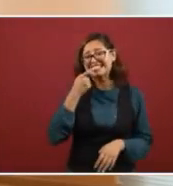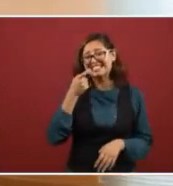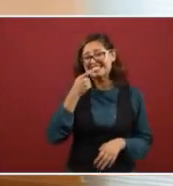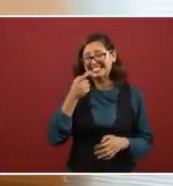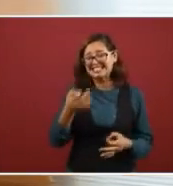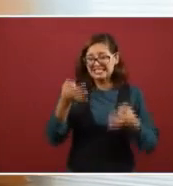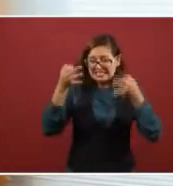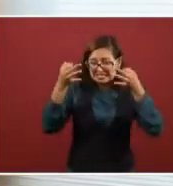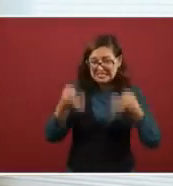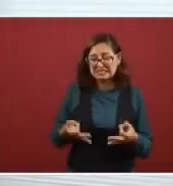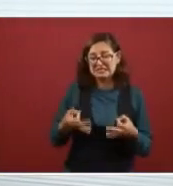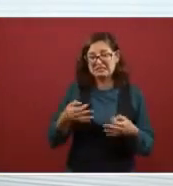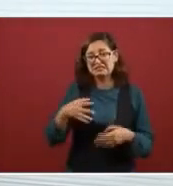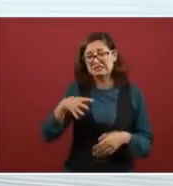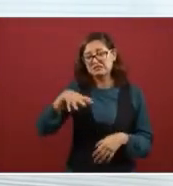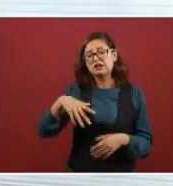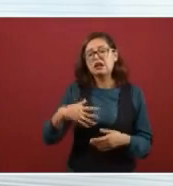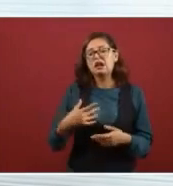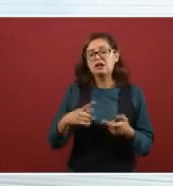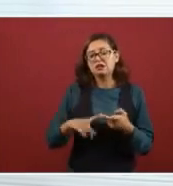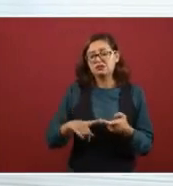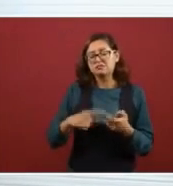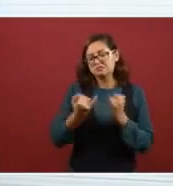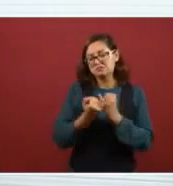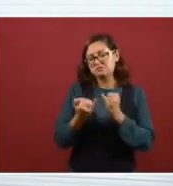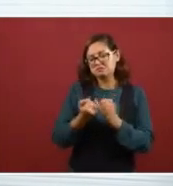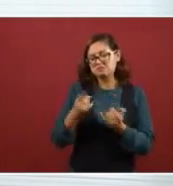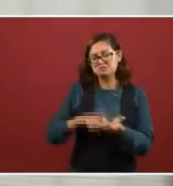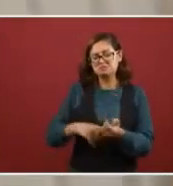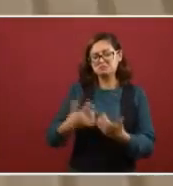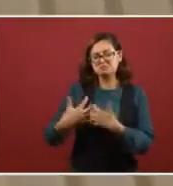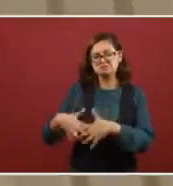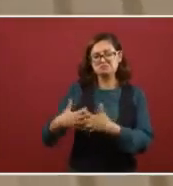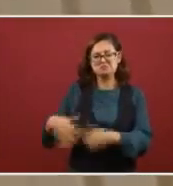of wood, authentic.